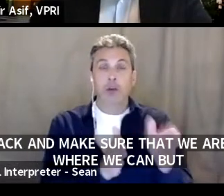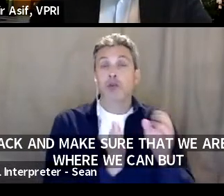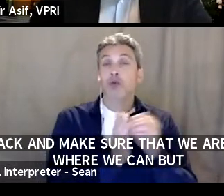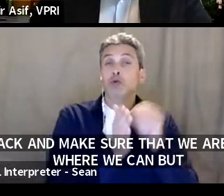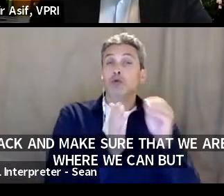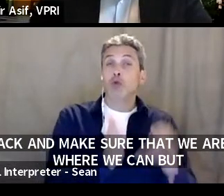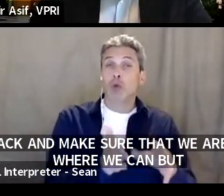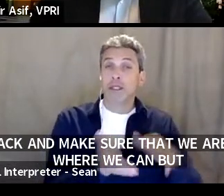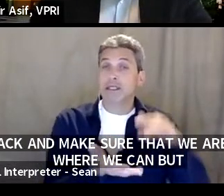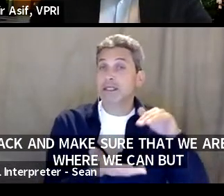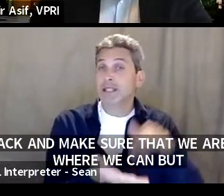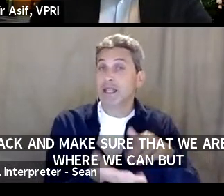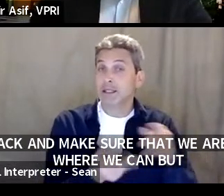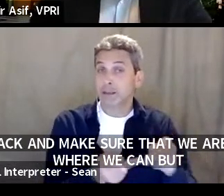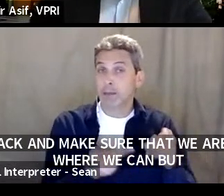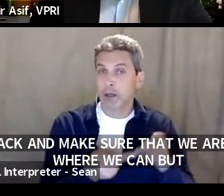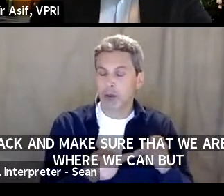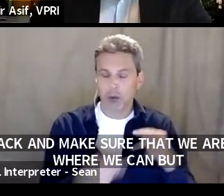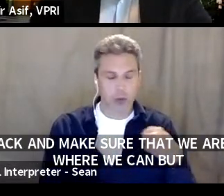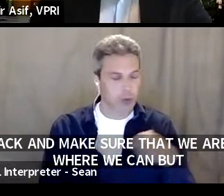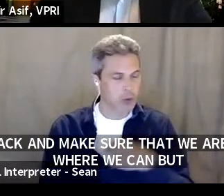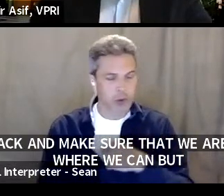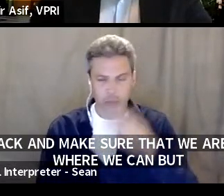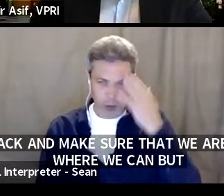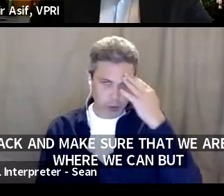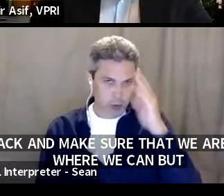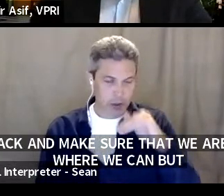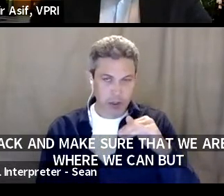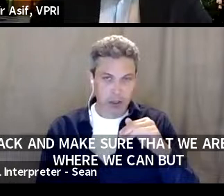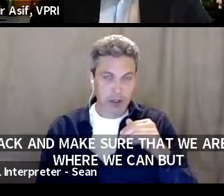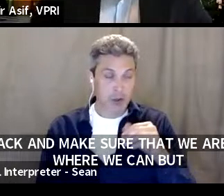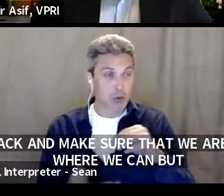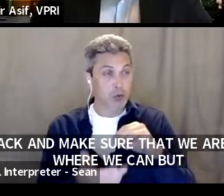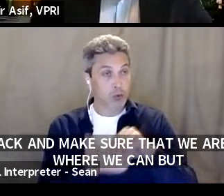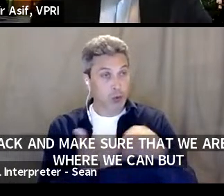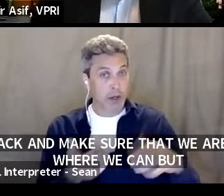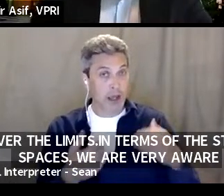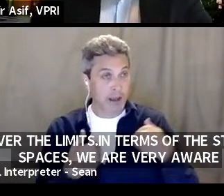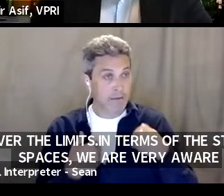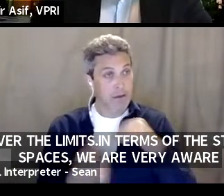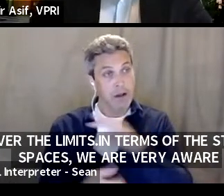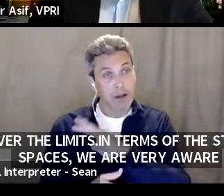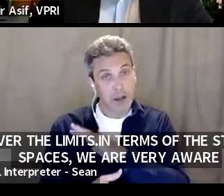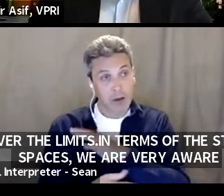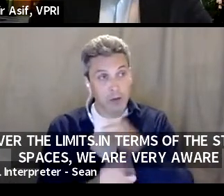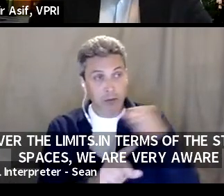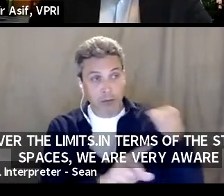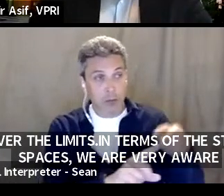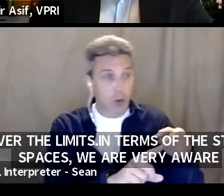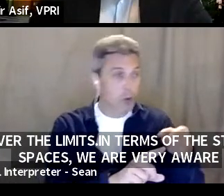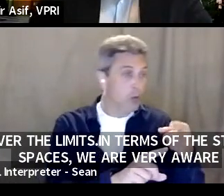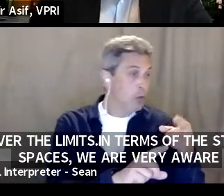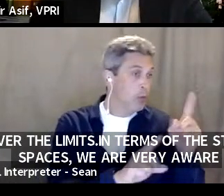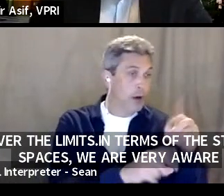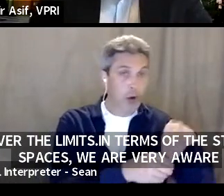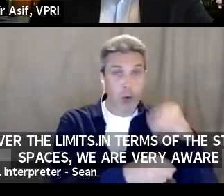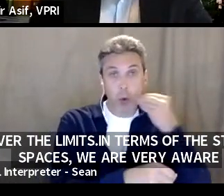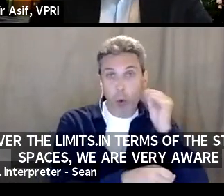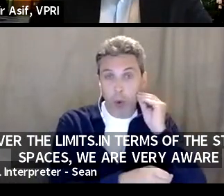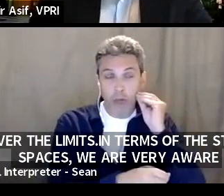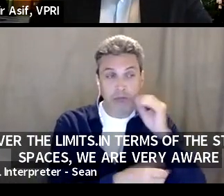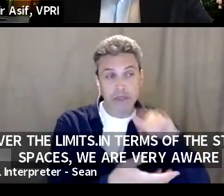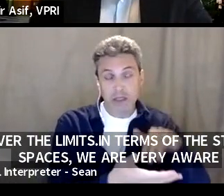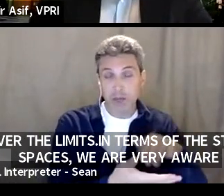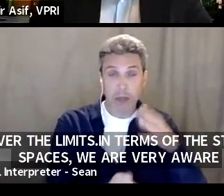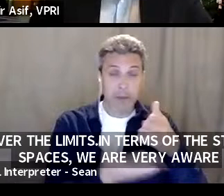very aware that not all students have a great place to study at home, whether it has to do with the strength of the internet service that